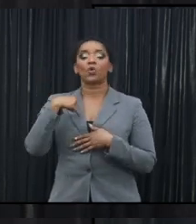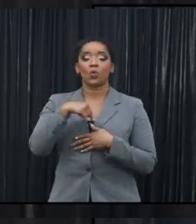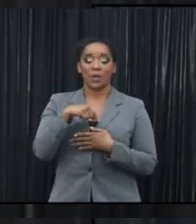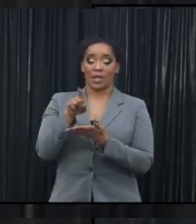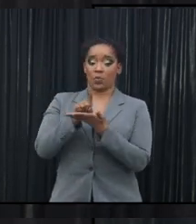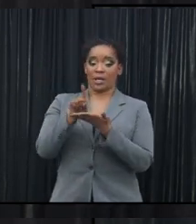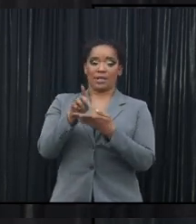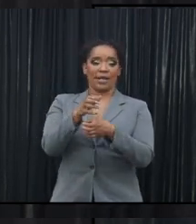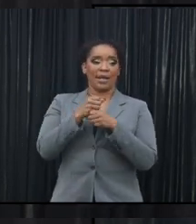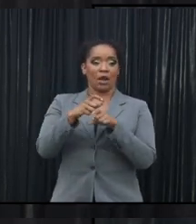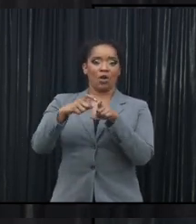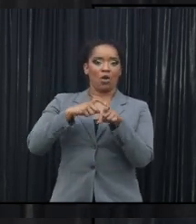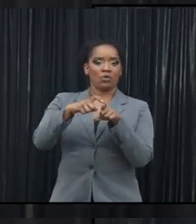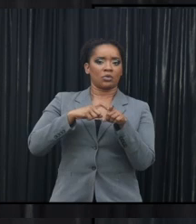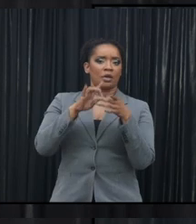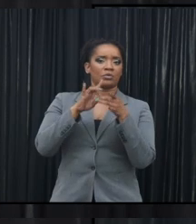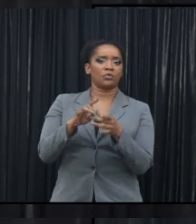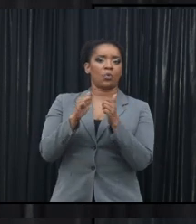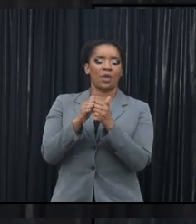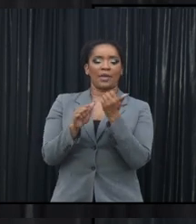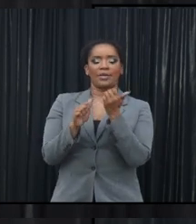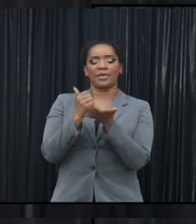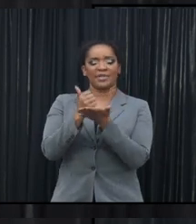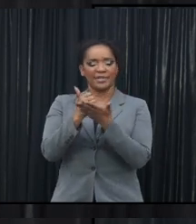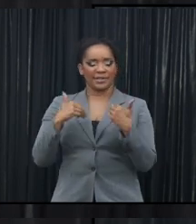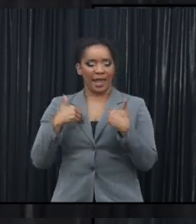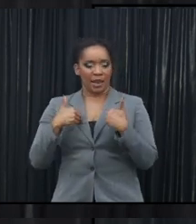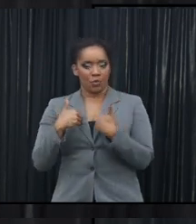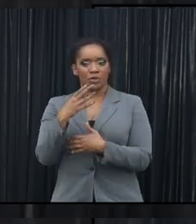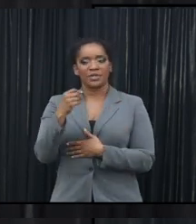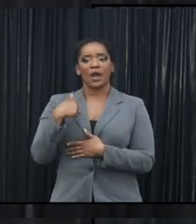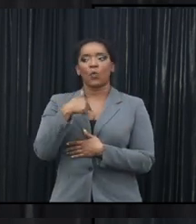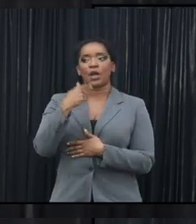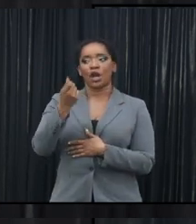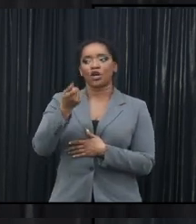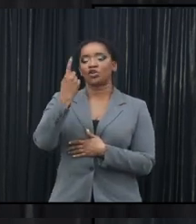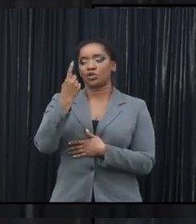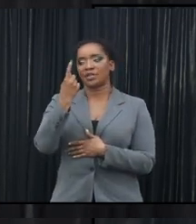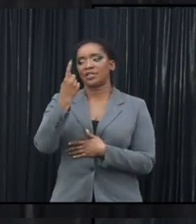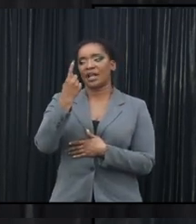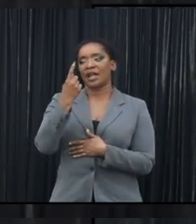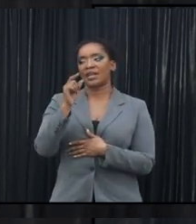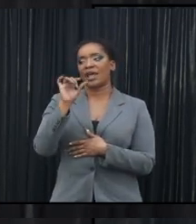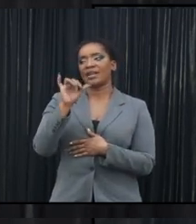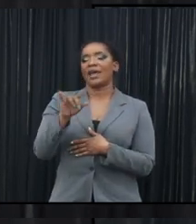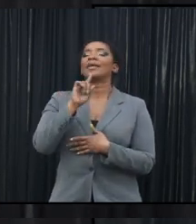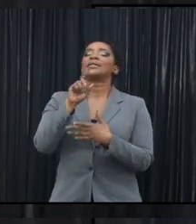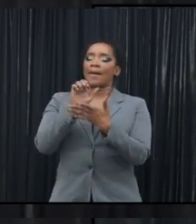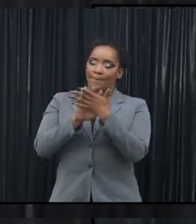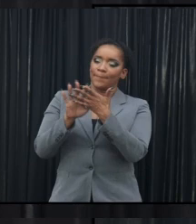numerous calls with questions about assistance animals, and we understand that it's a murky area out there, a lot of